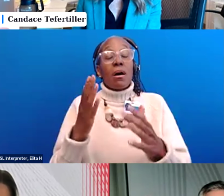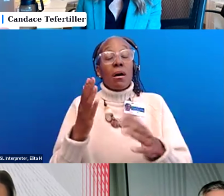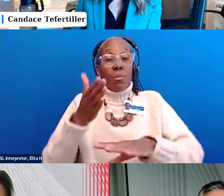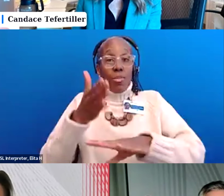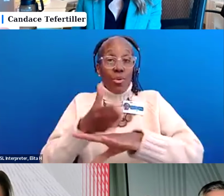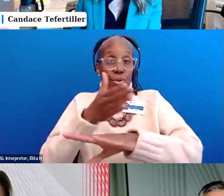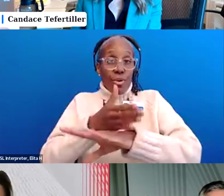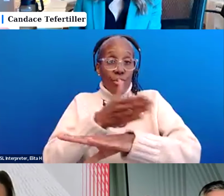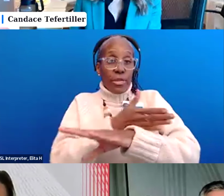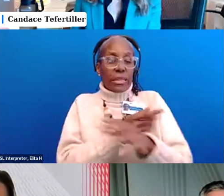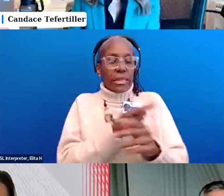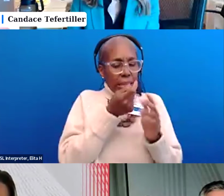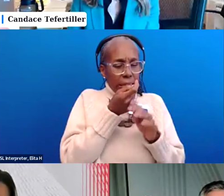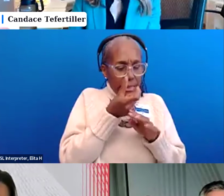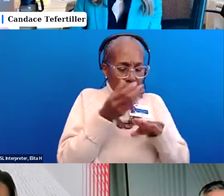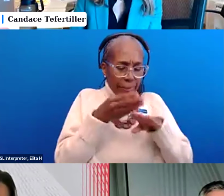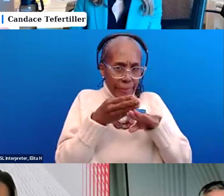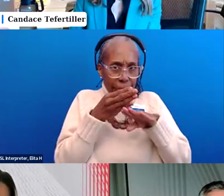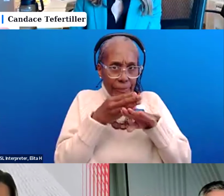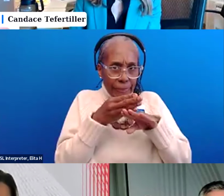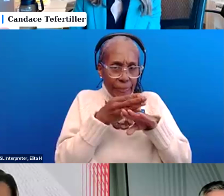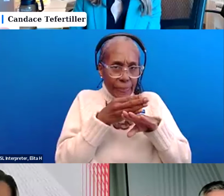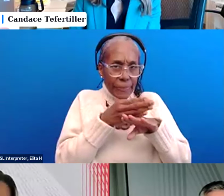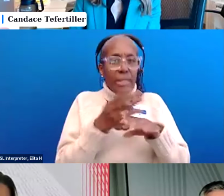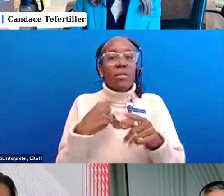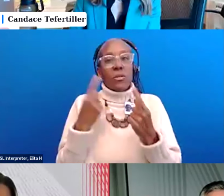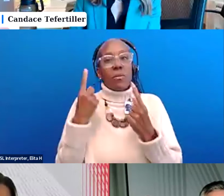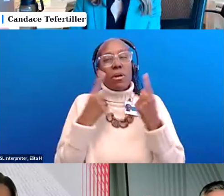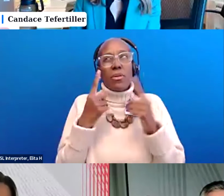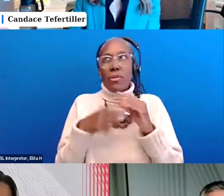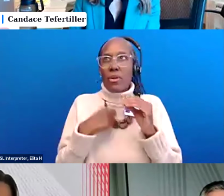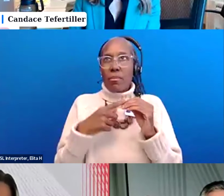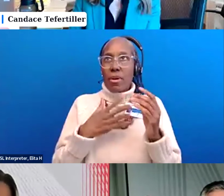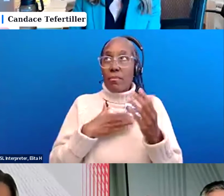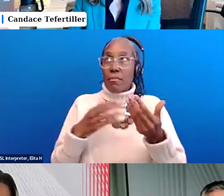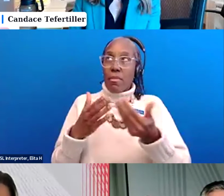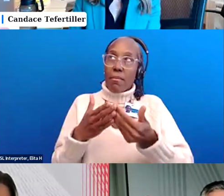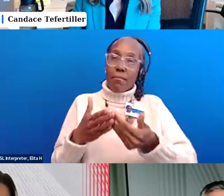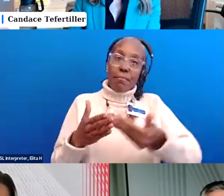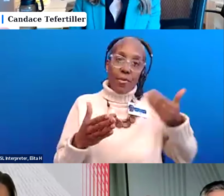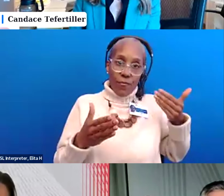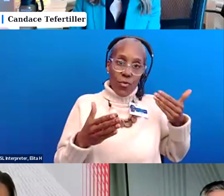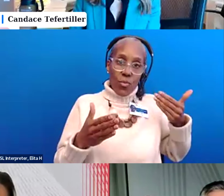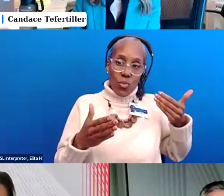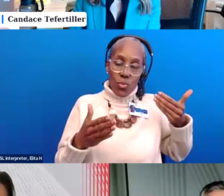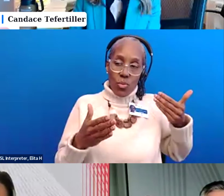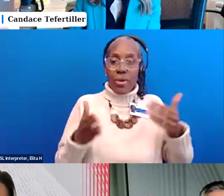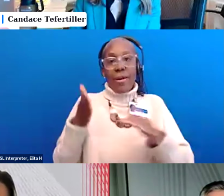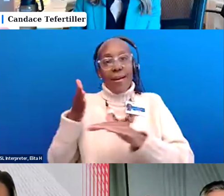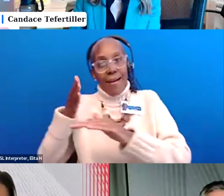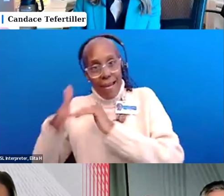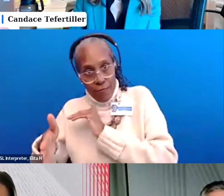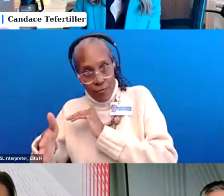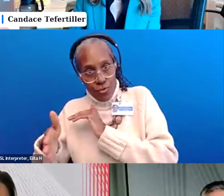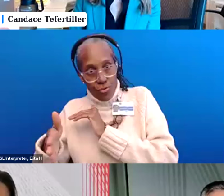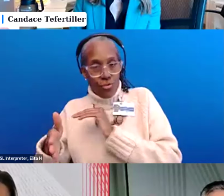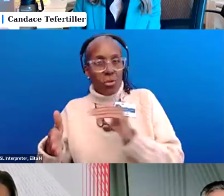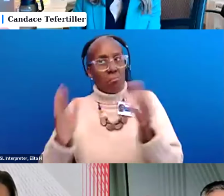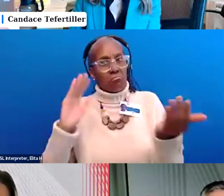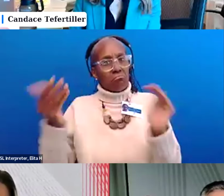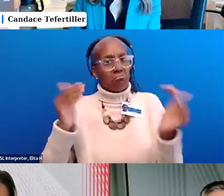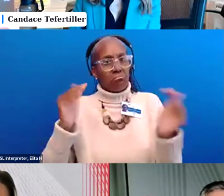sometimes it's small and minimal. So I put a little bit of thought into my before and after, and I can do things now like